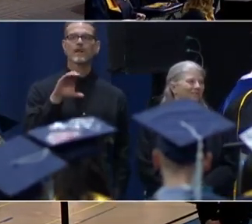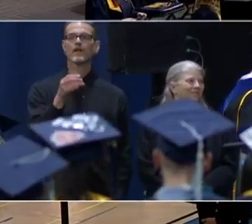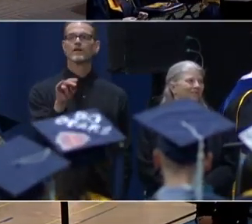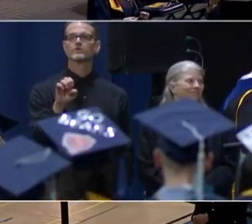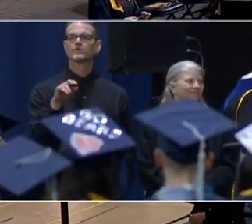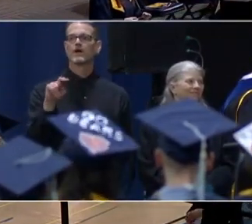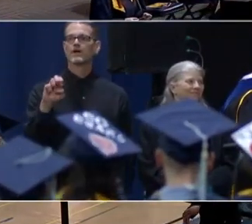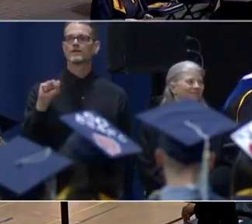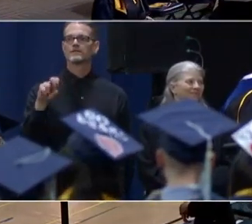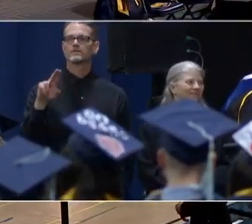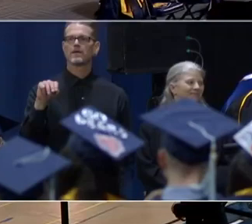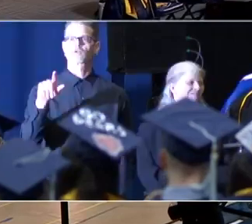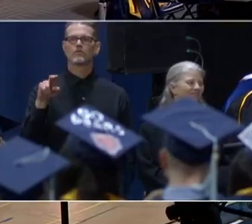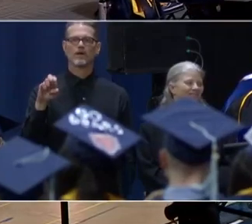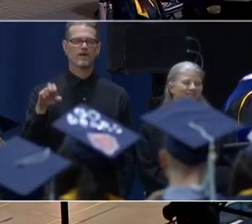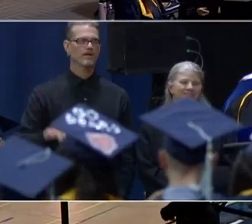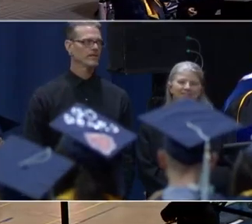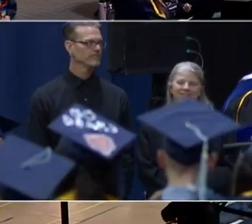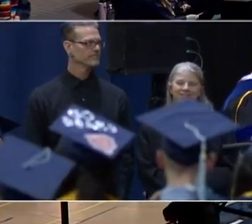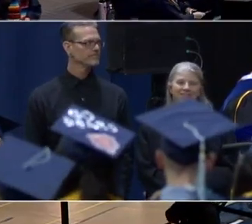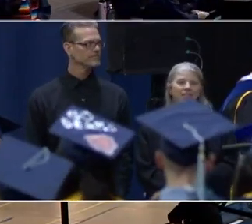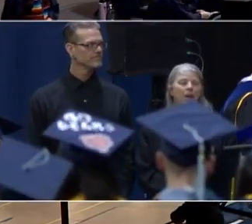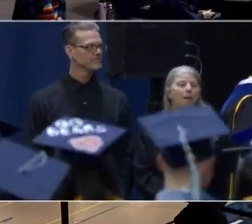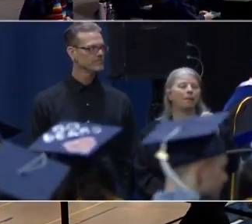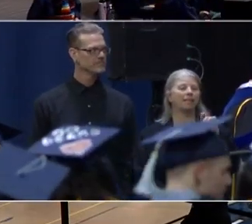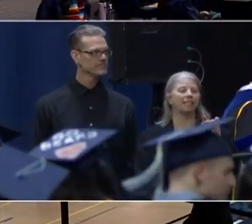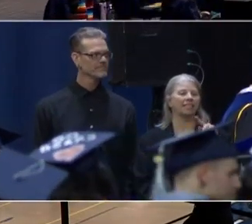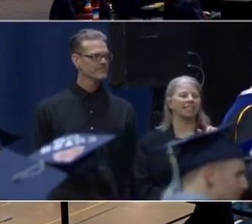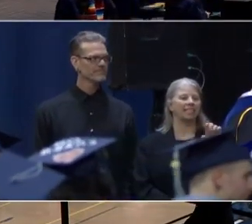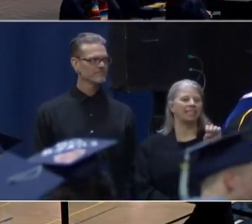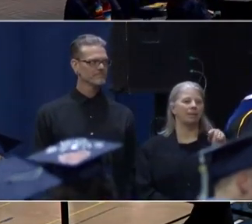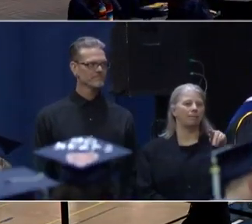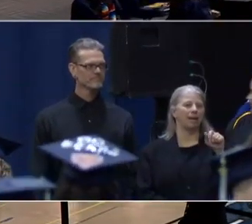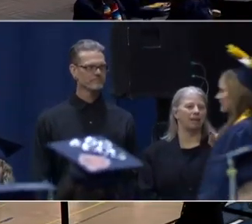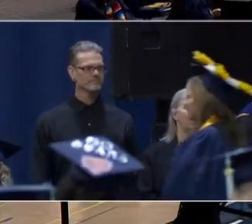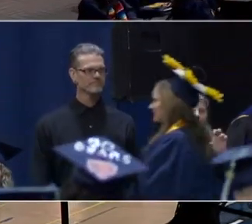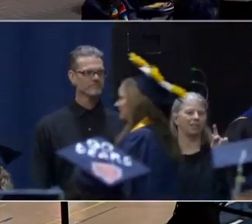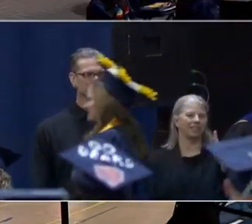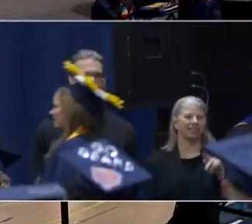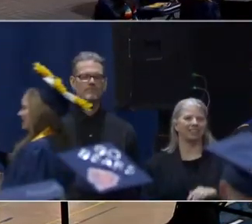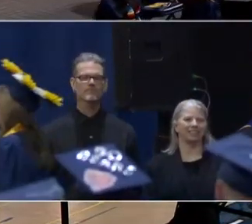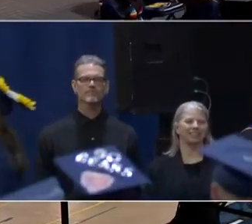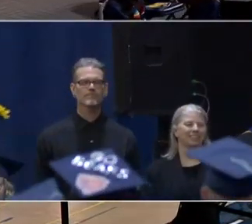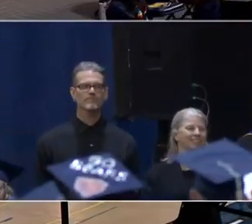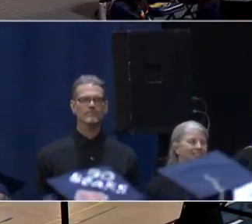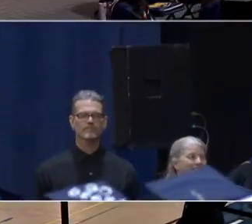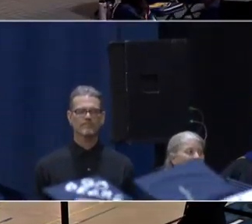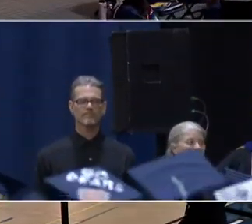Cheyenne Shumway. Mackenzie Patrick.